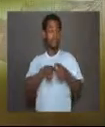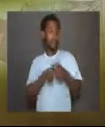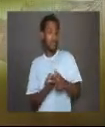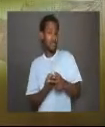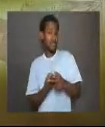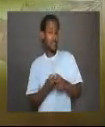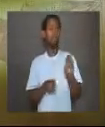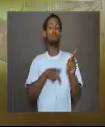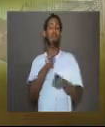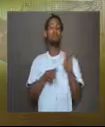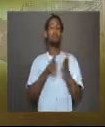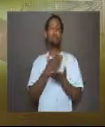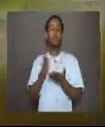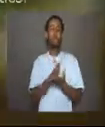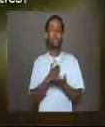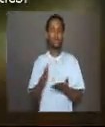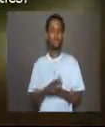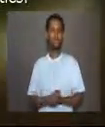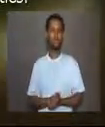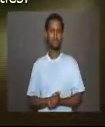public participation.